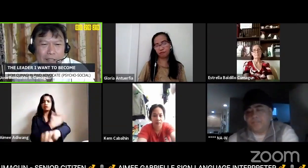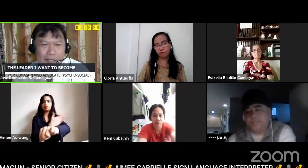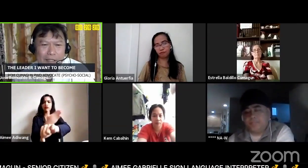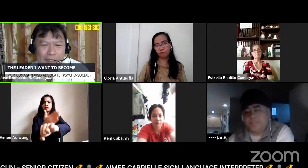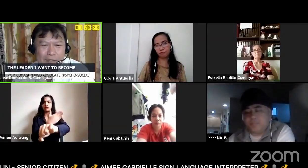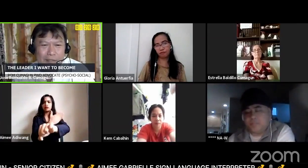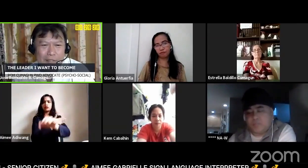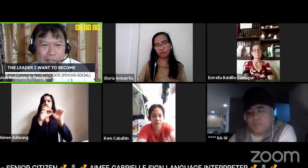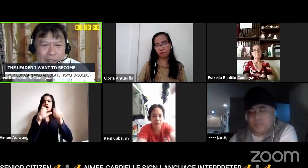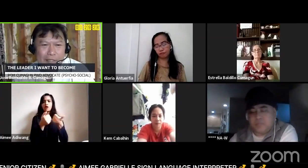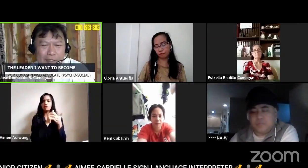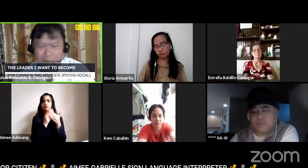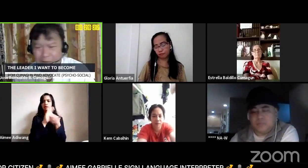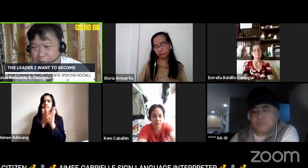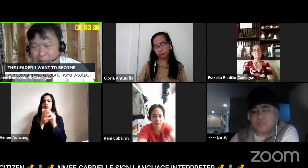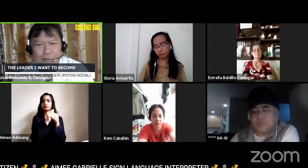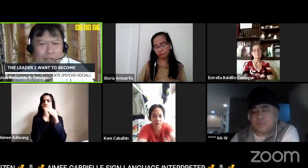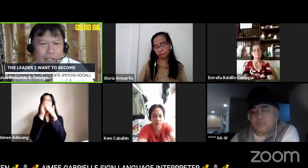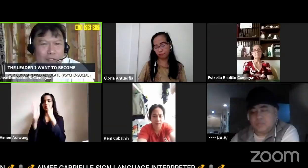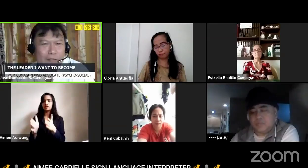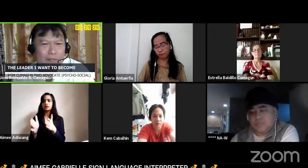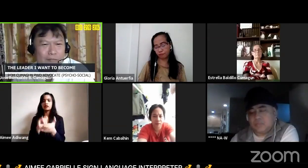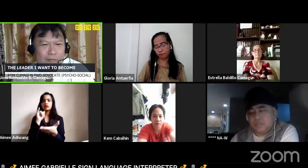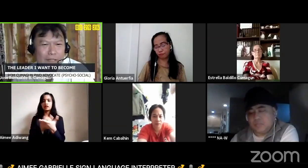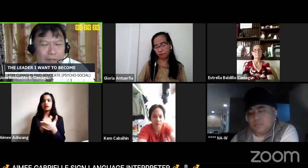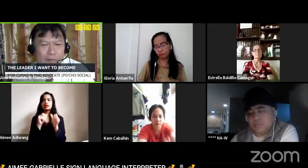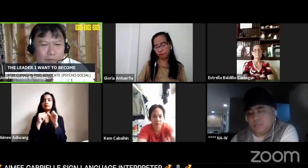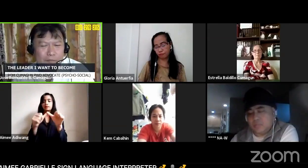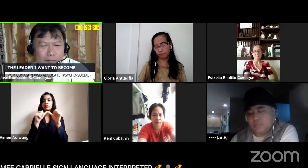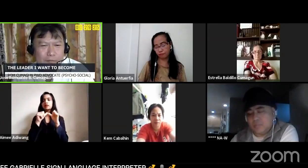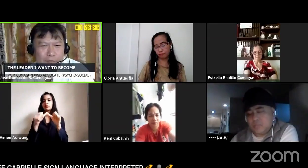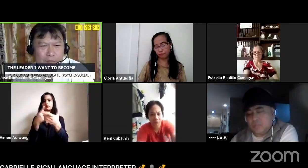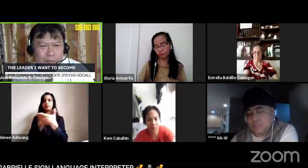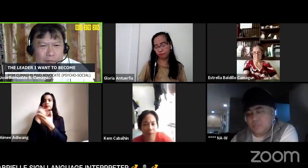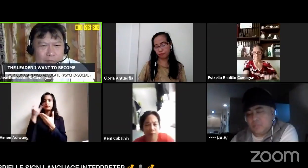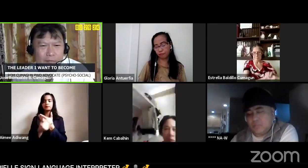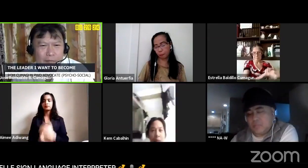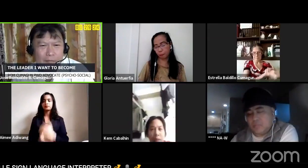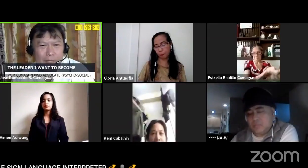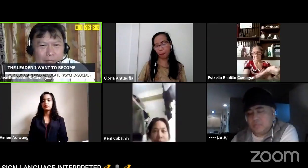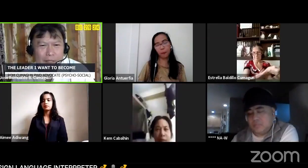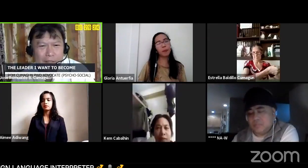leadership is an ongoing project.